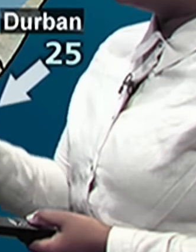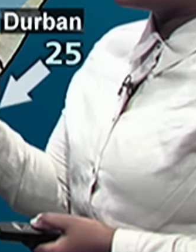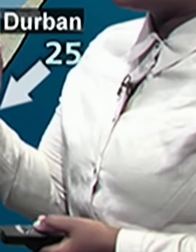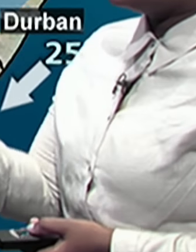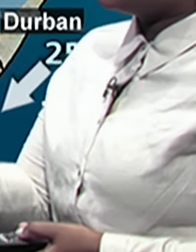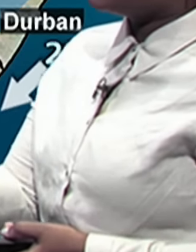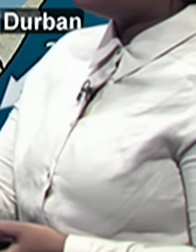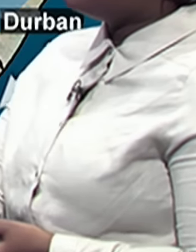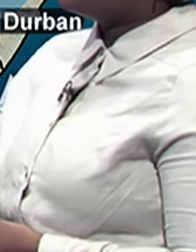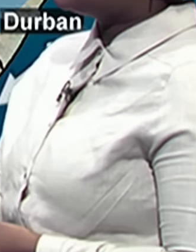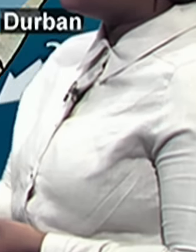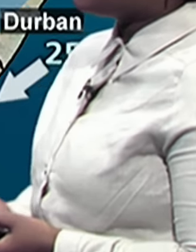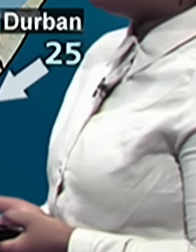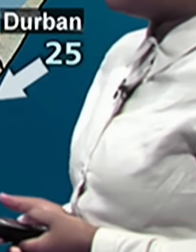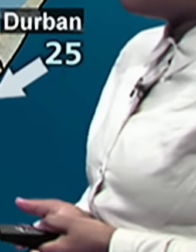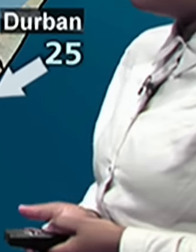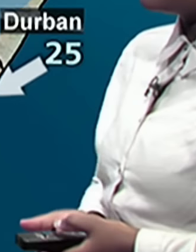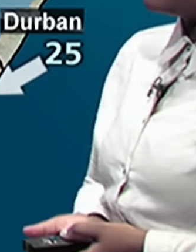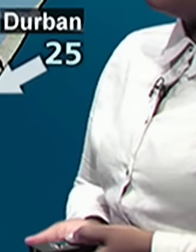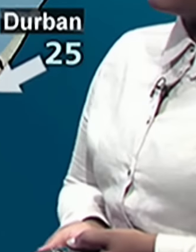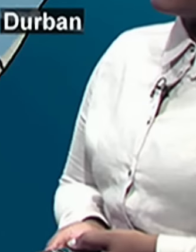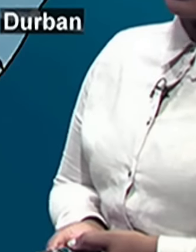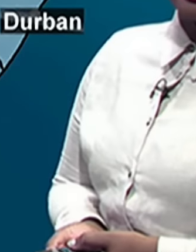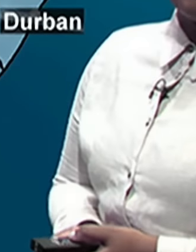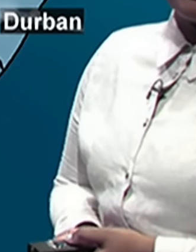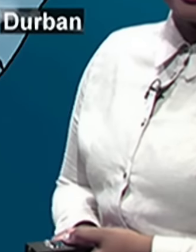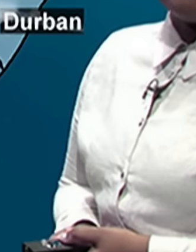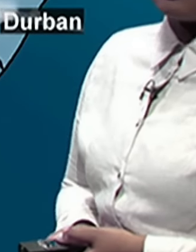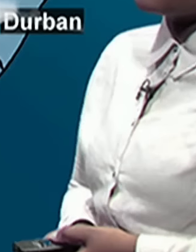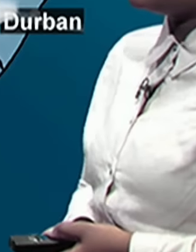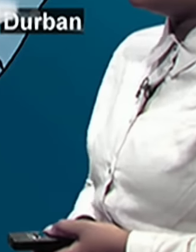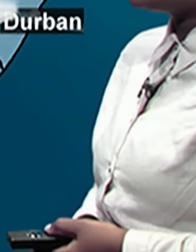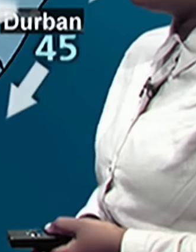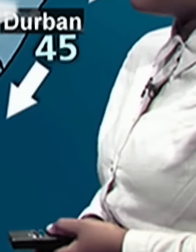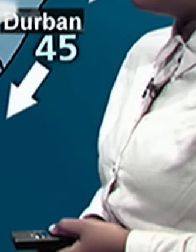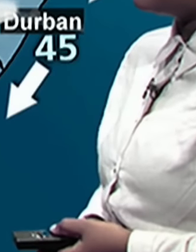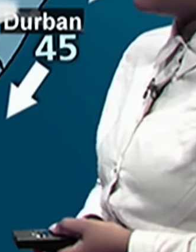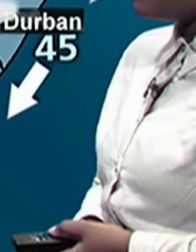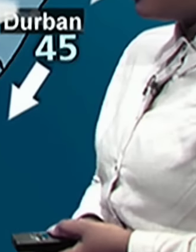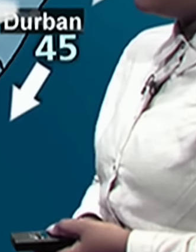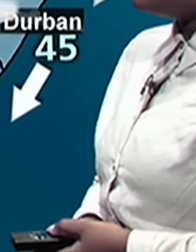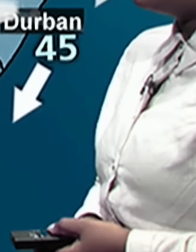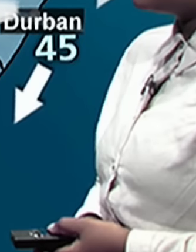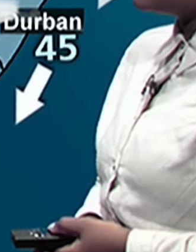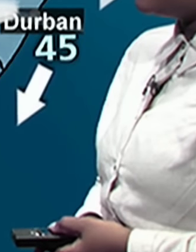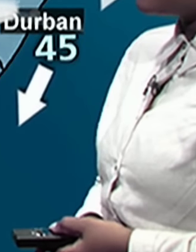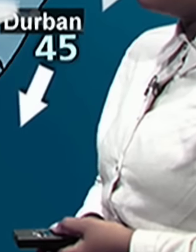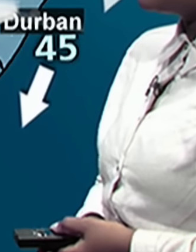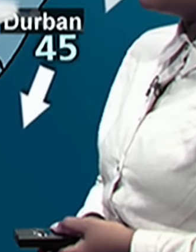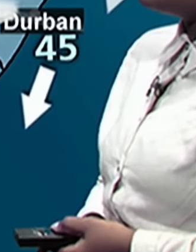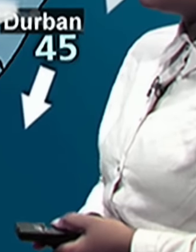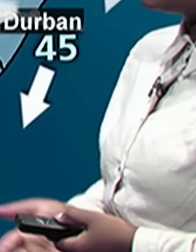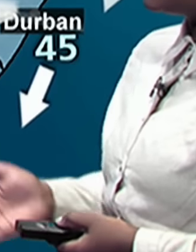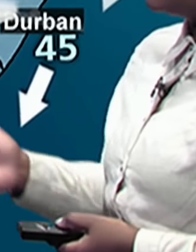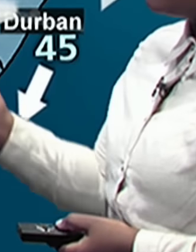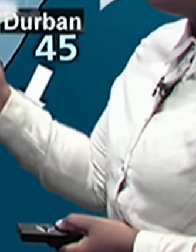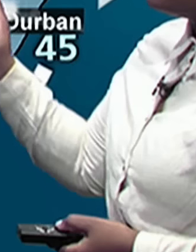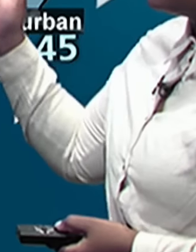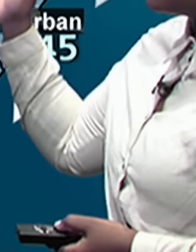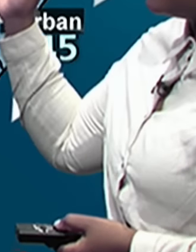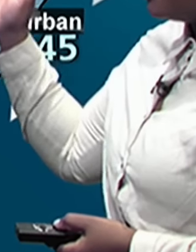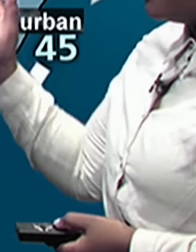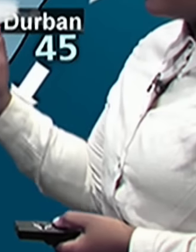province ya kwa Eastern Cape le Western Cape, mme go tlana le masarasarane a pula ka diperesente di le 30. Re lebella motsatsing la ka moso te masarasarane a